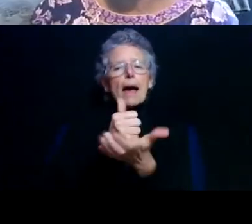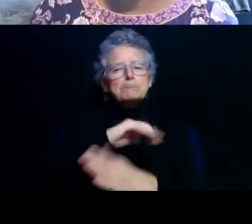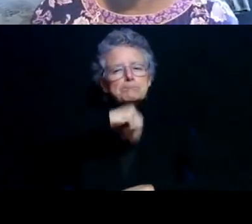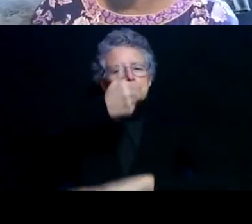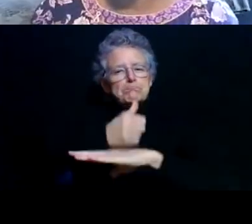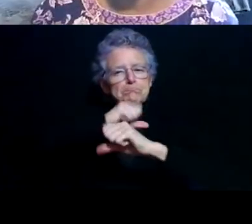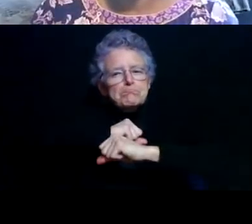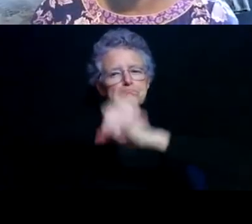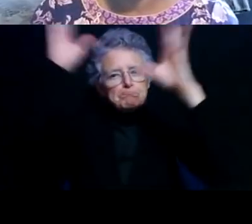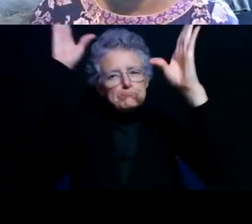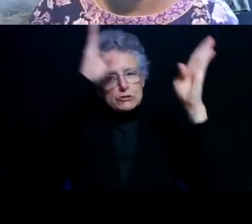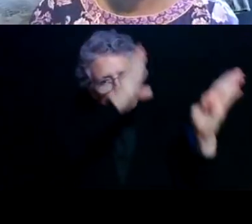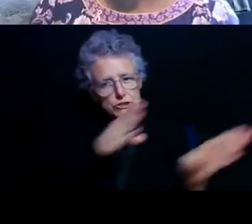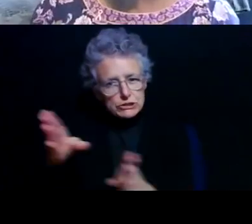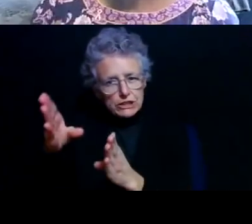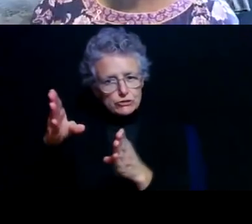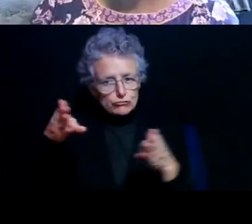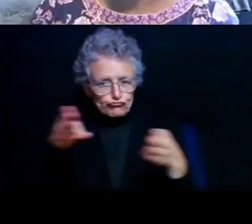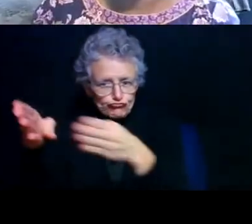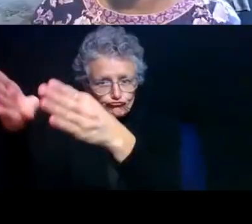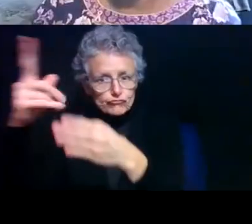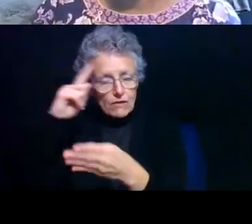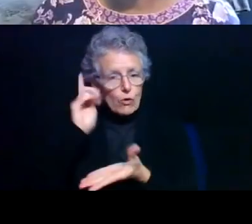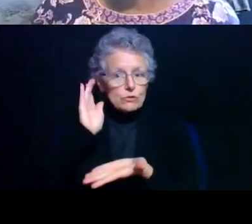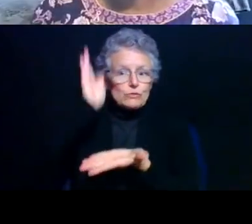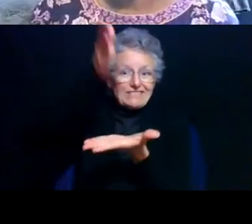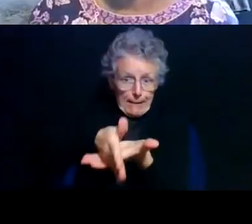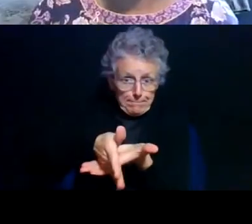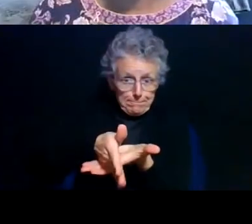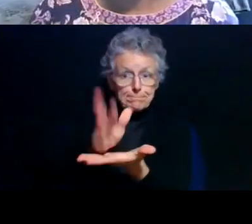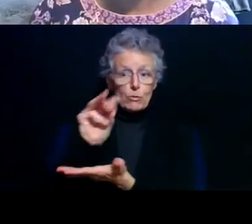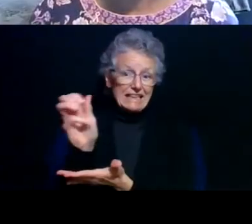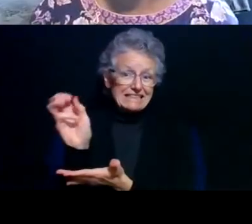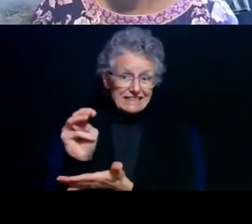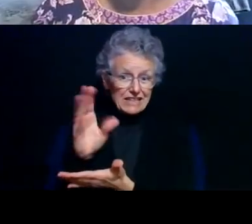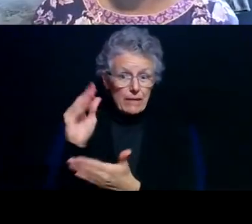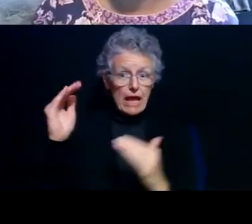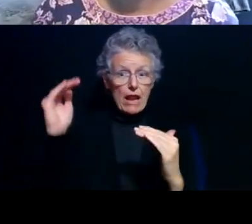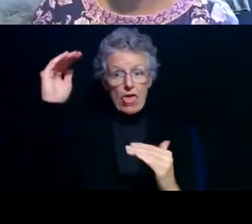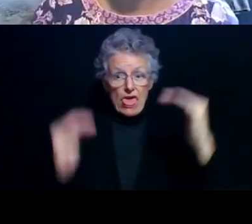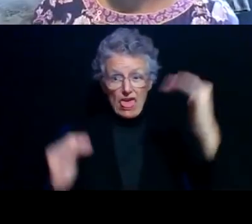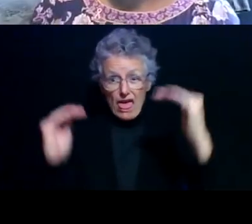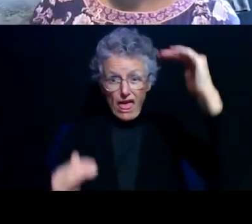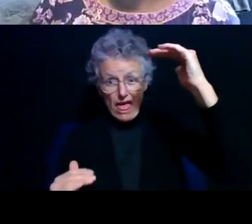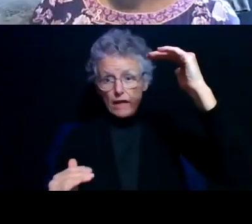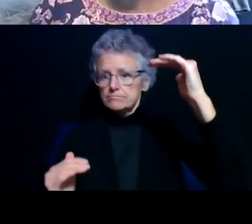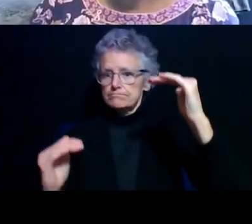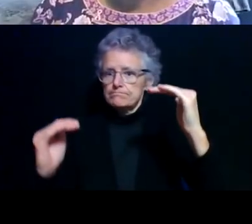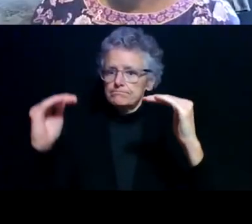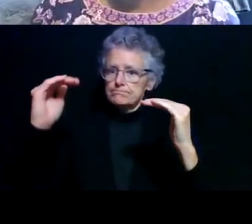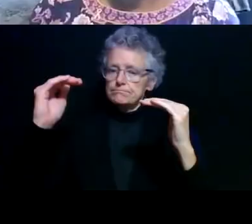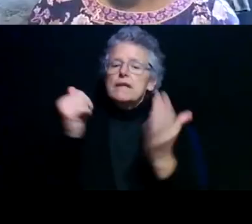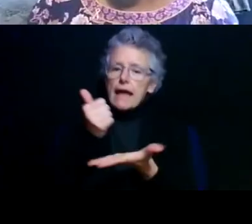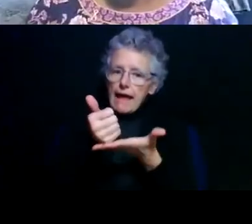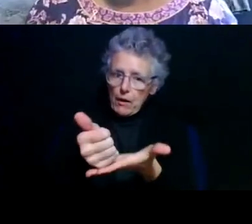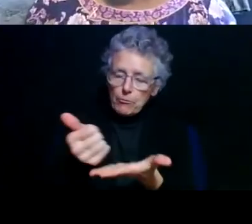overall strategic direction to eliminate racism and inequities at Michigan Medicine. They help to